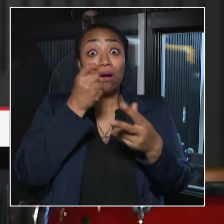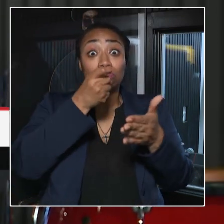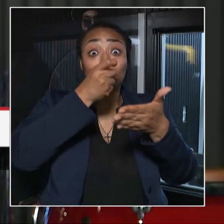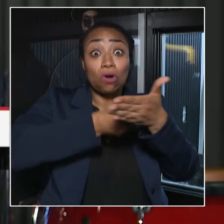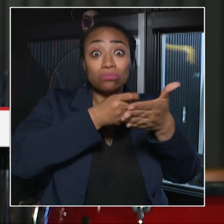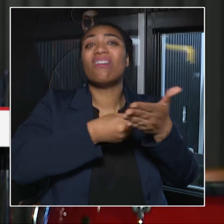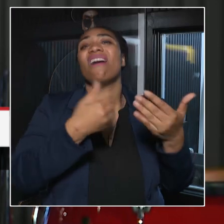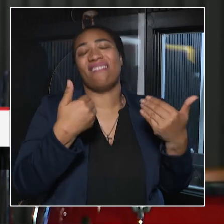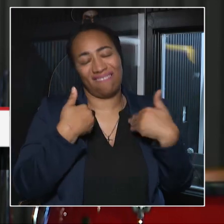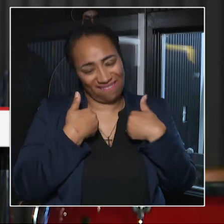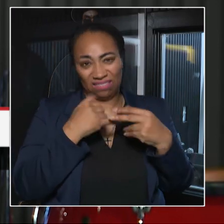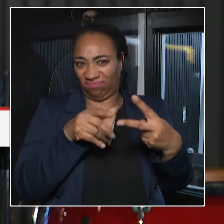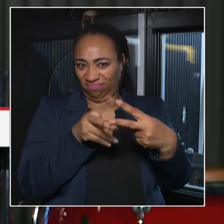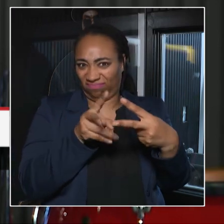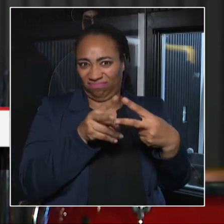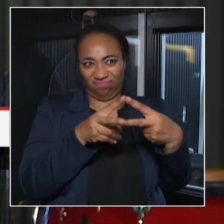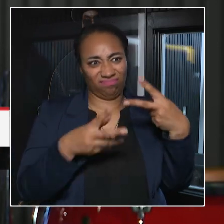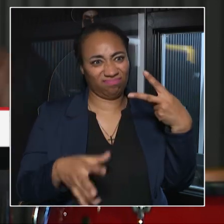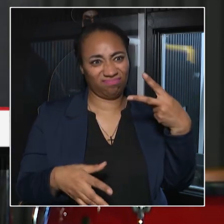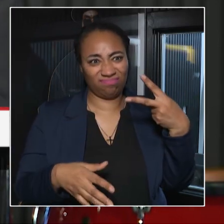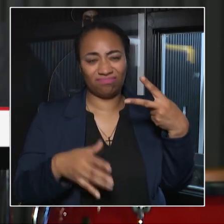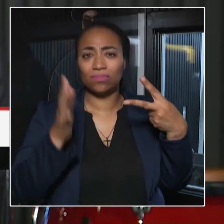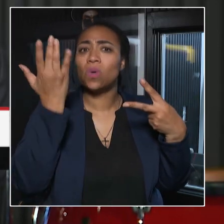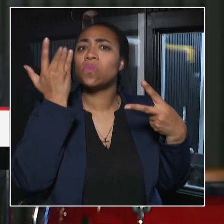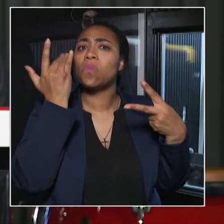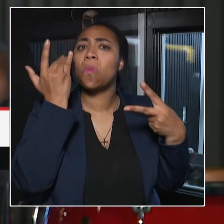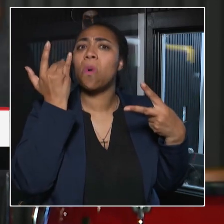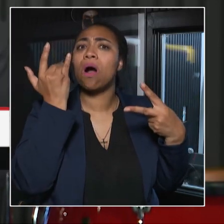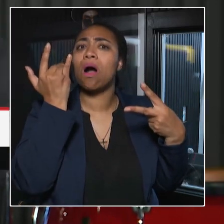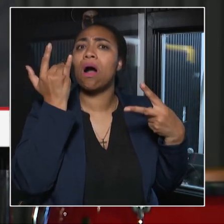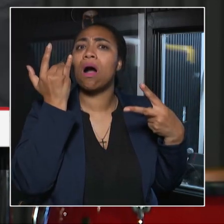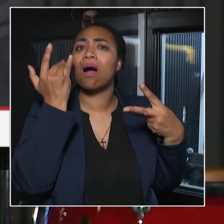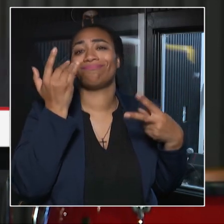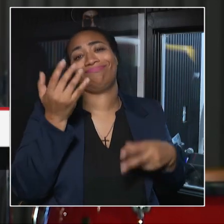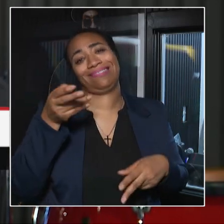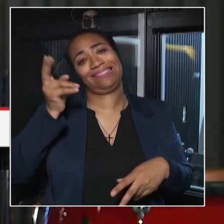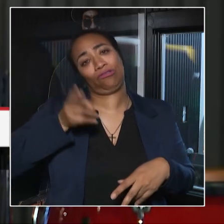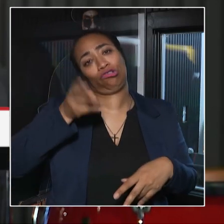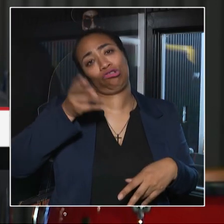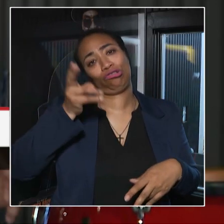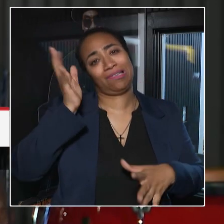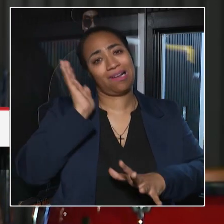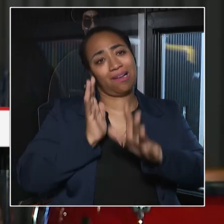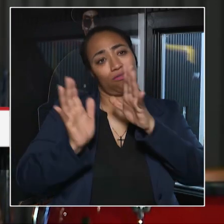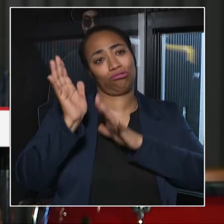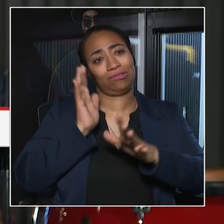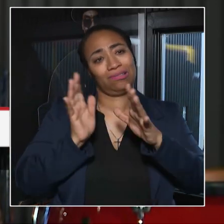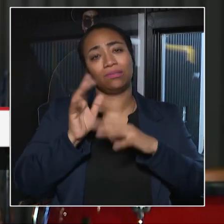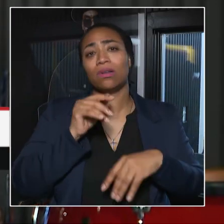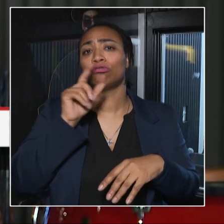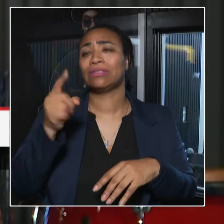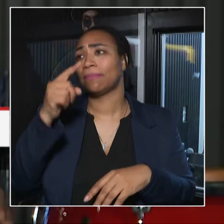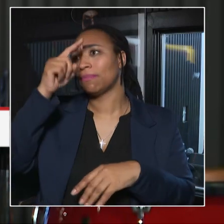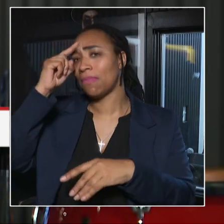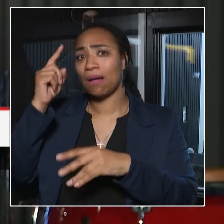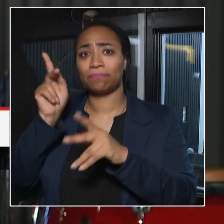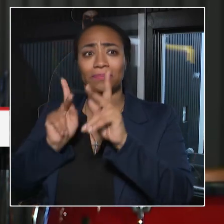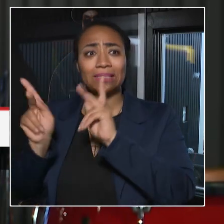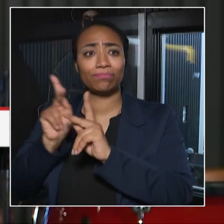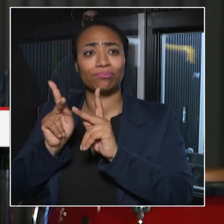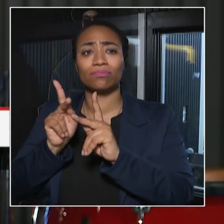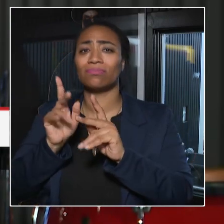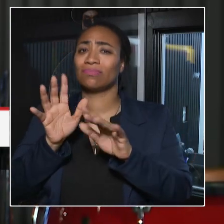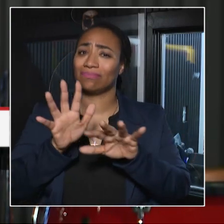in a position to be here. The Nacastine Indians who were here, by the way, who Natalie's doing a curation with